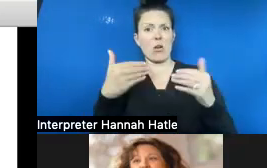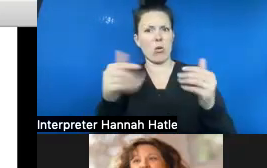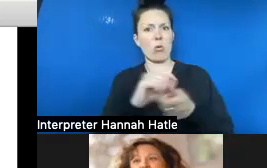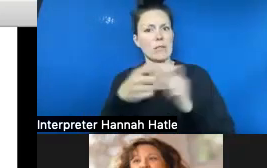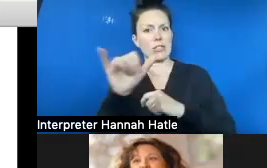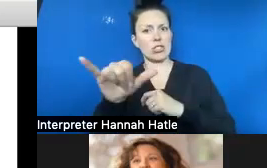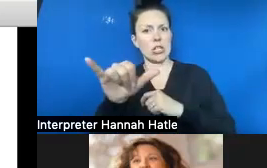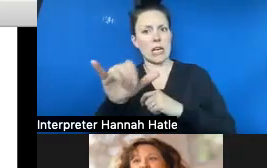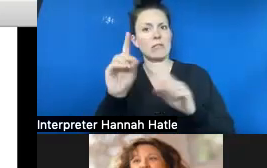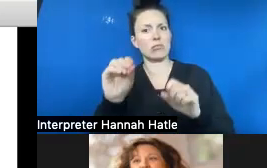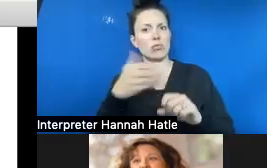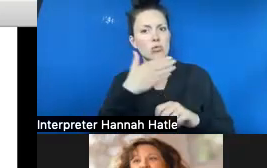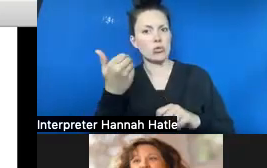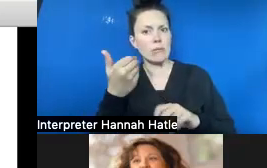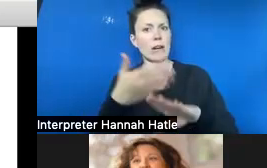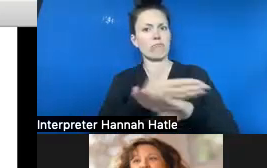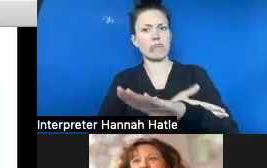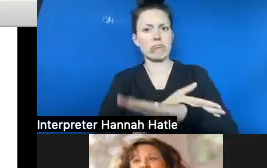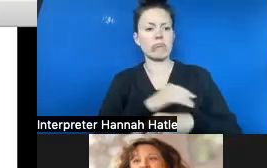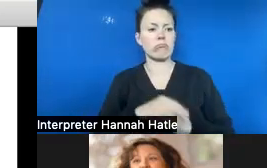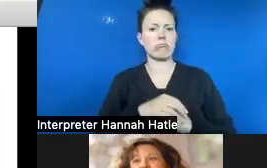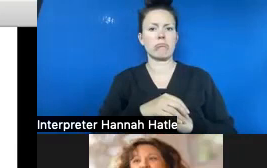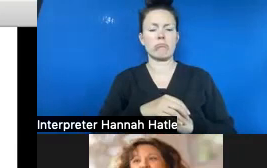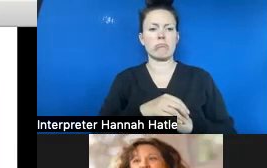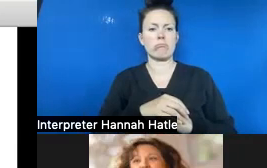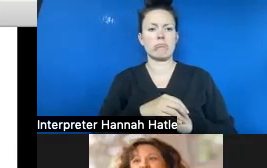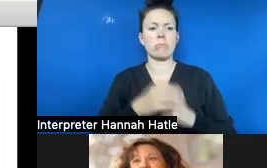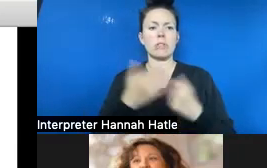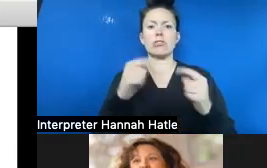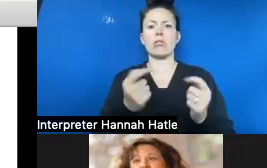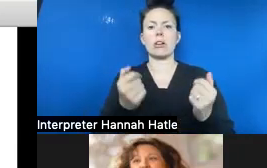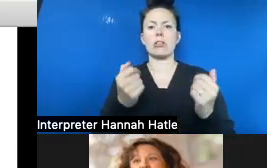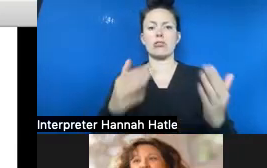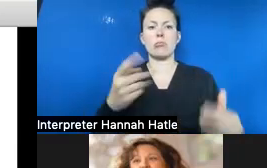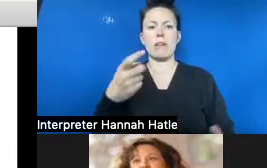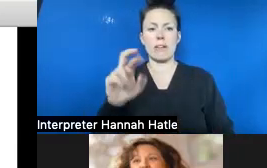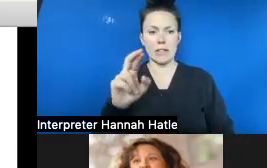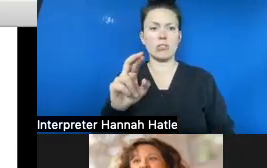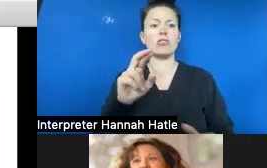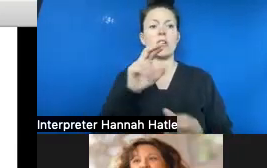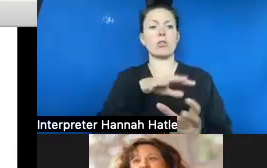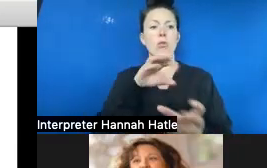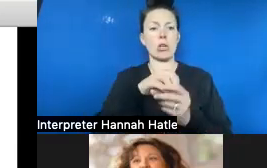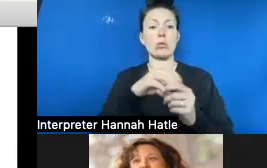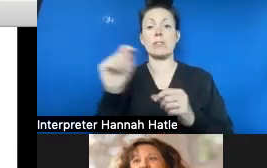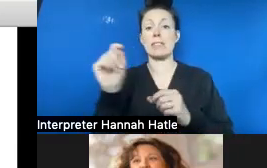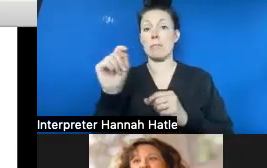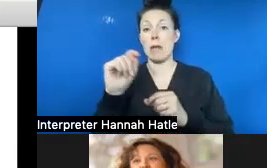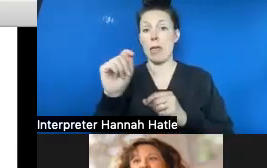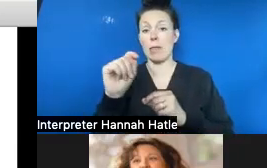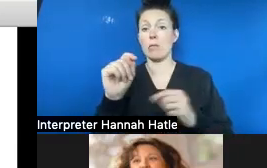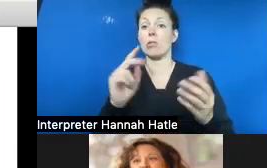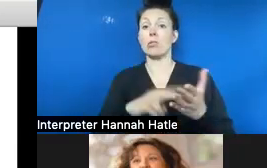right? Making sure that we're trying to provide gender inclusive bathrooms and facilities. So sometimes that means just